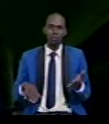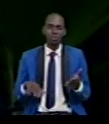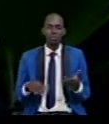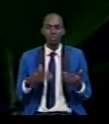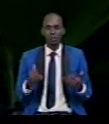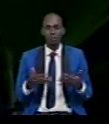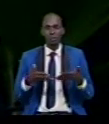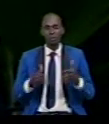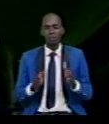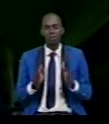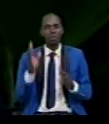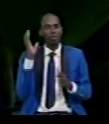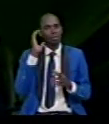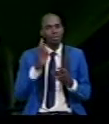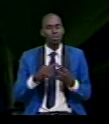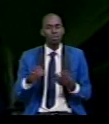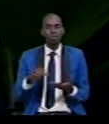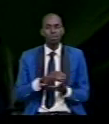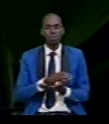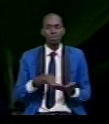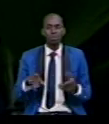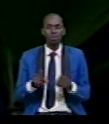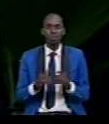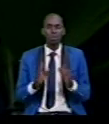now as they glorify the Lord.